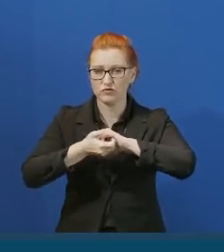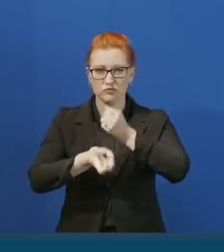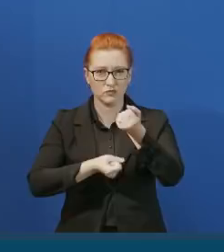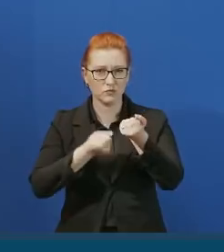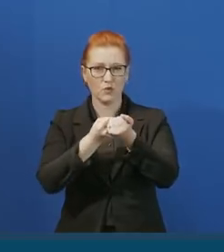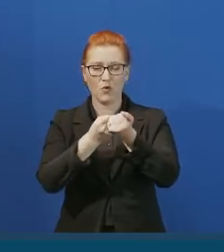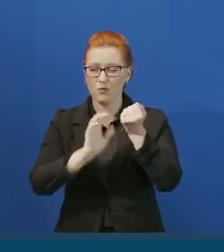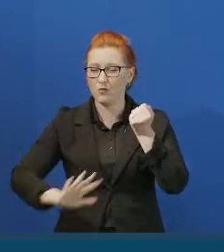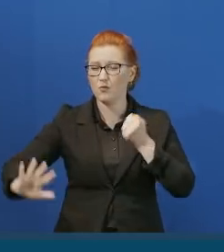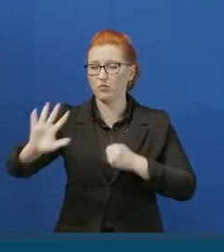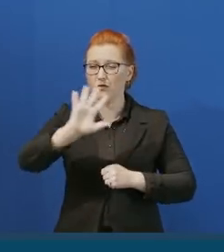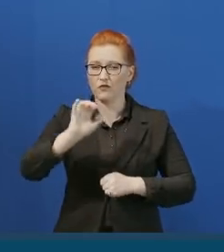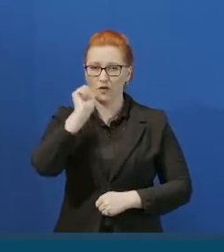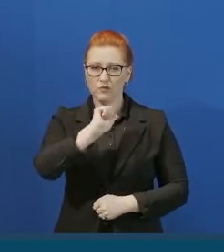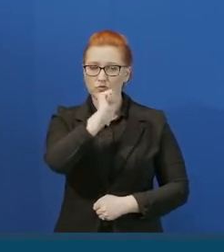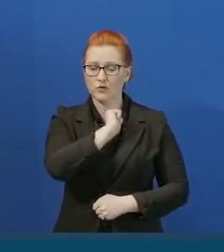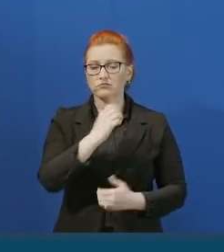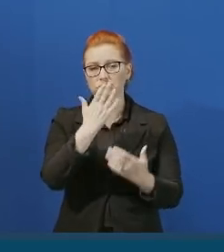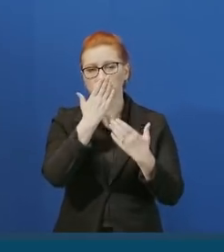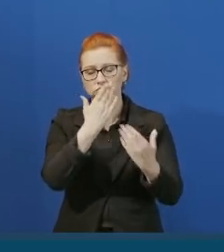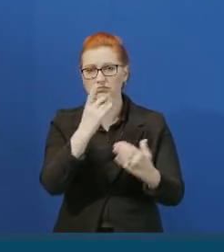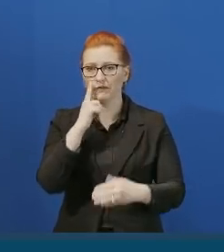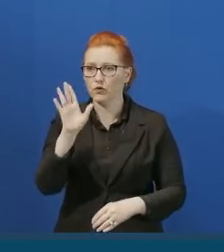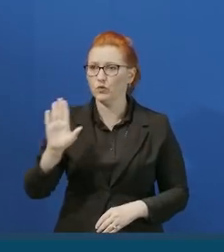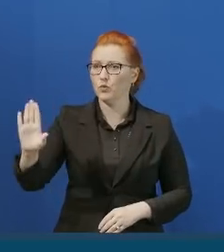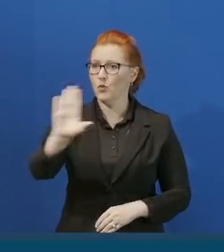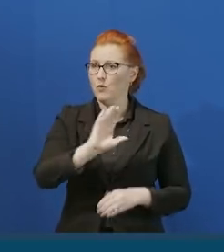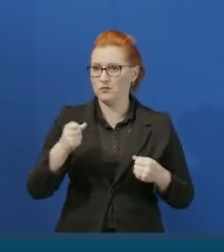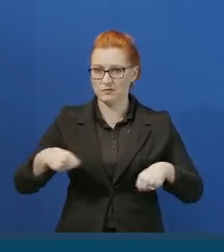Arizona, and how grateful I am for the sacrifice.